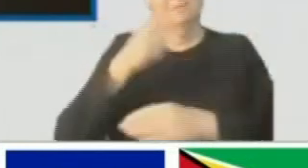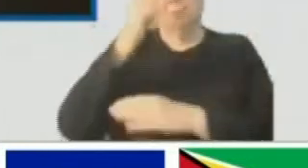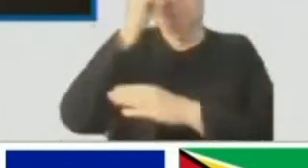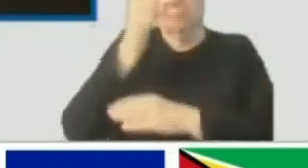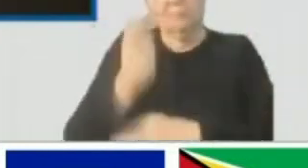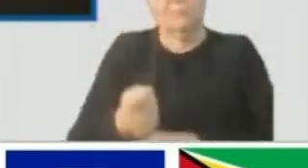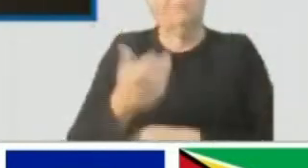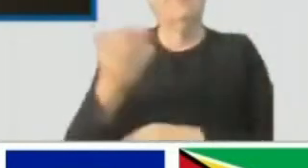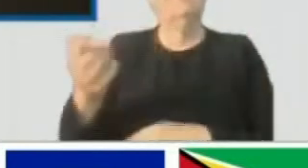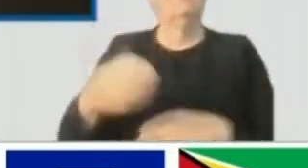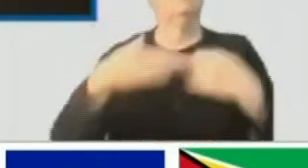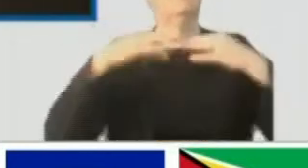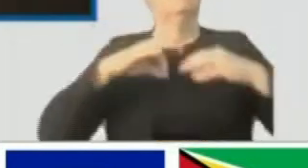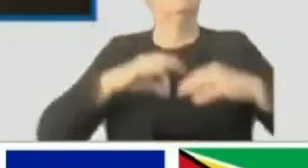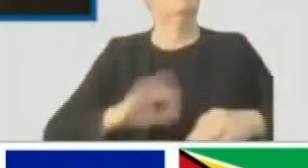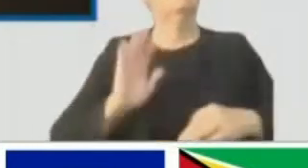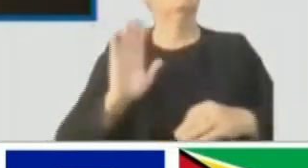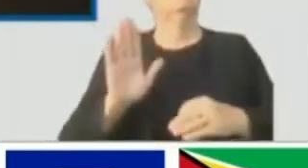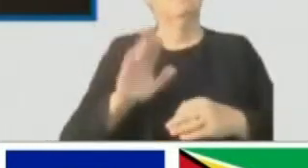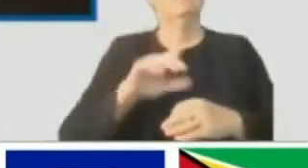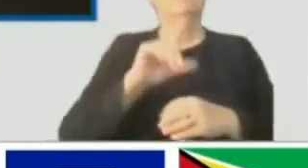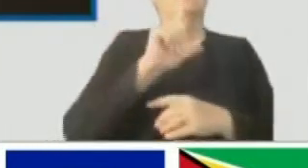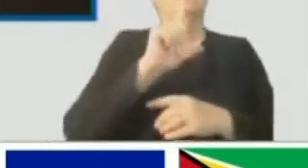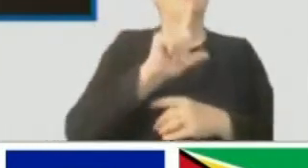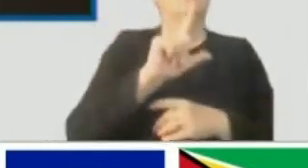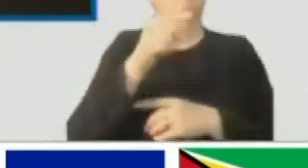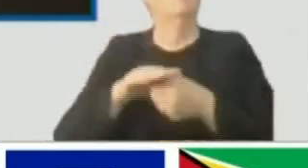Rural Development. Help me welcome him, please.